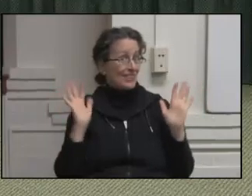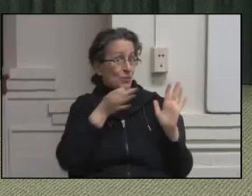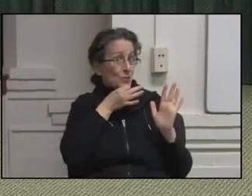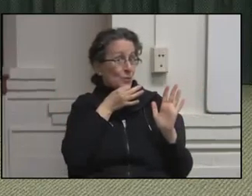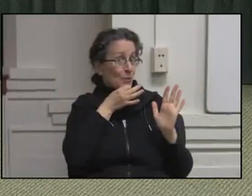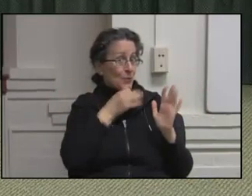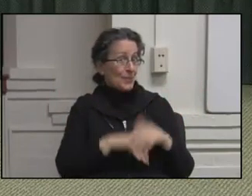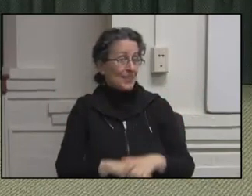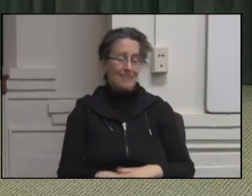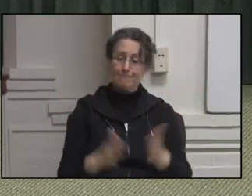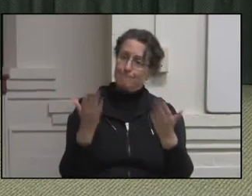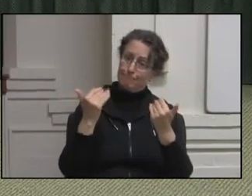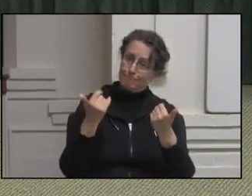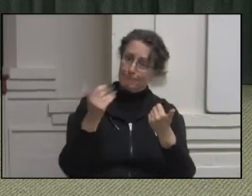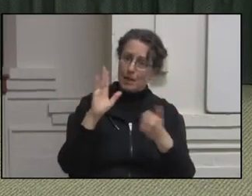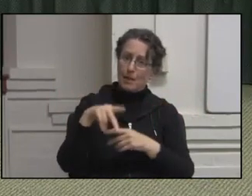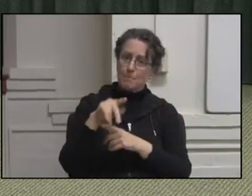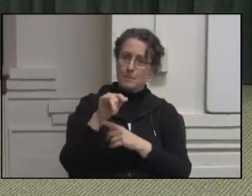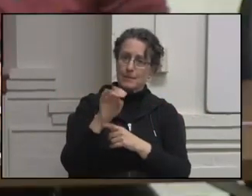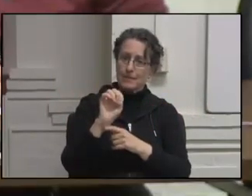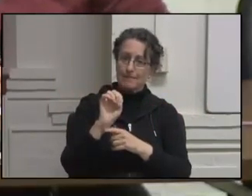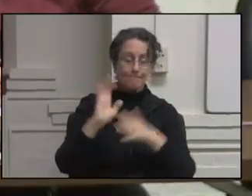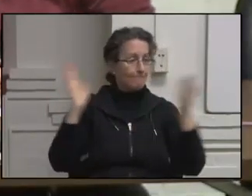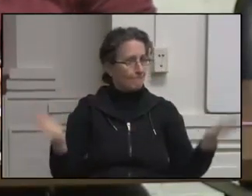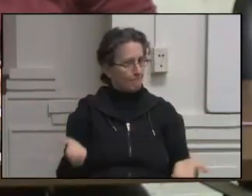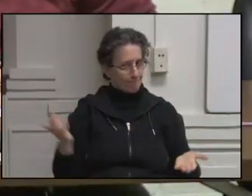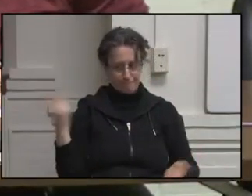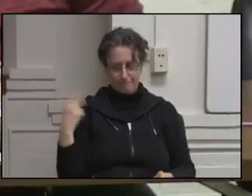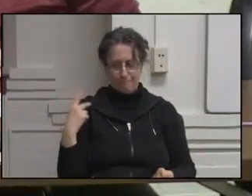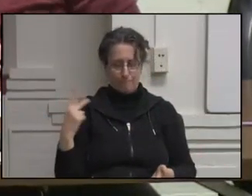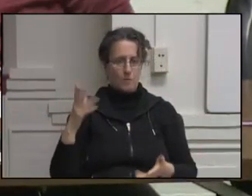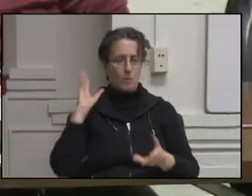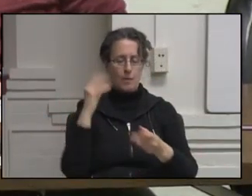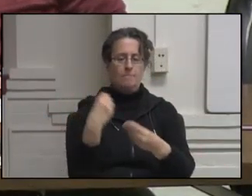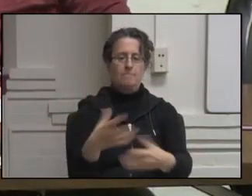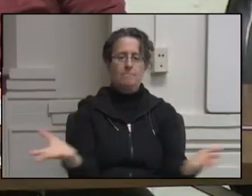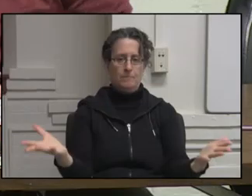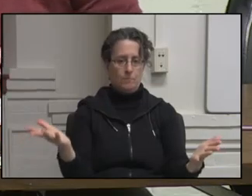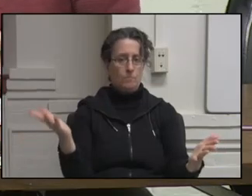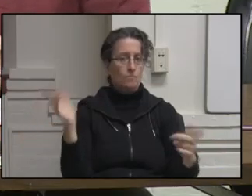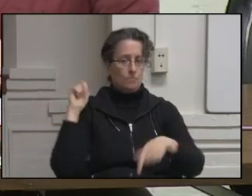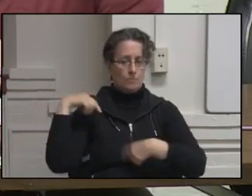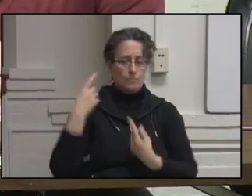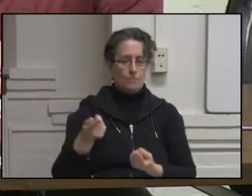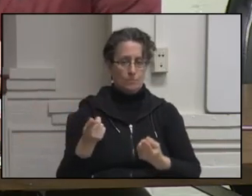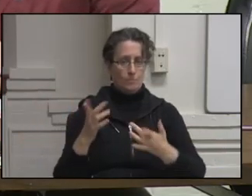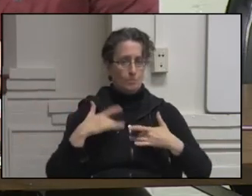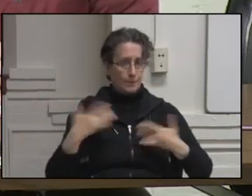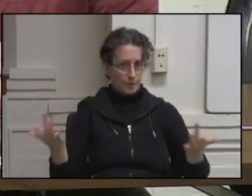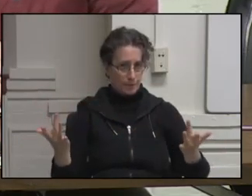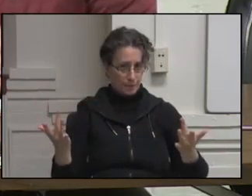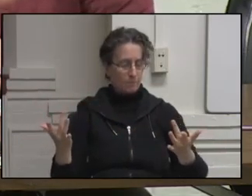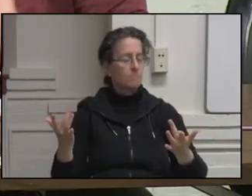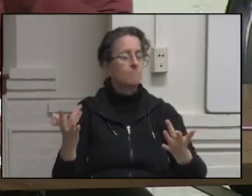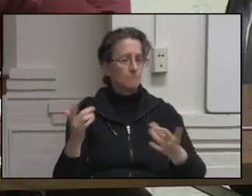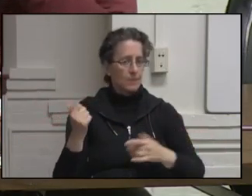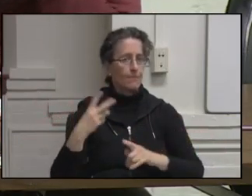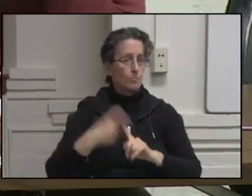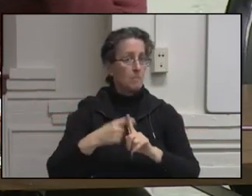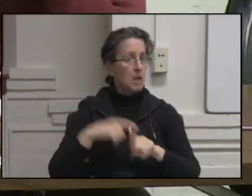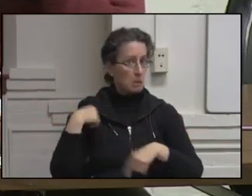right. Update us. Here we are, updating you on the progress the committee has had over the last few